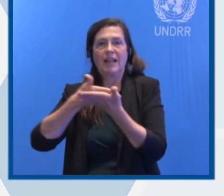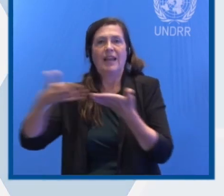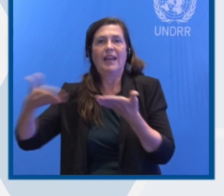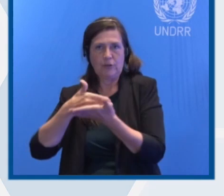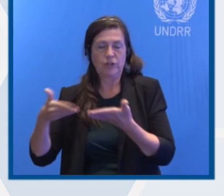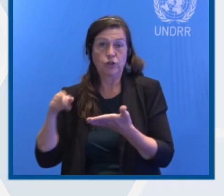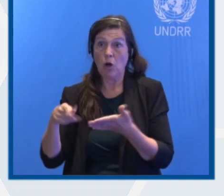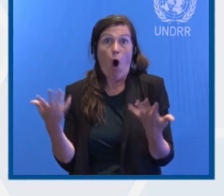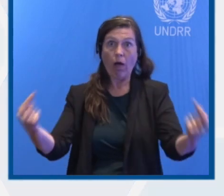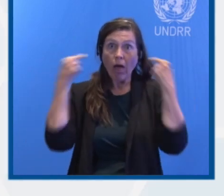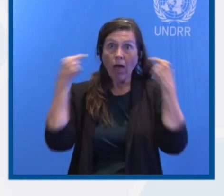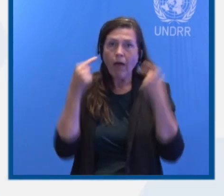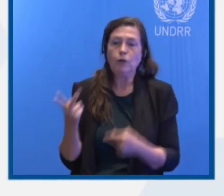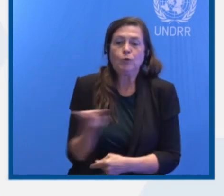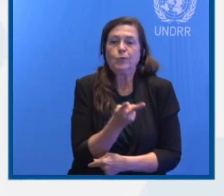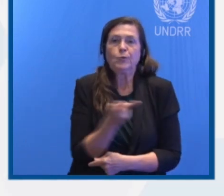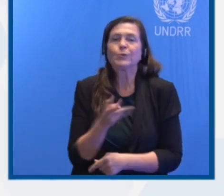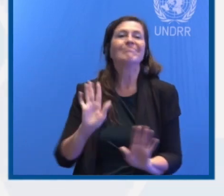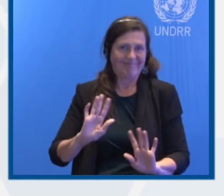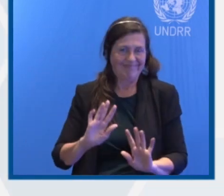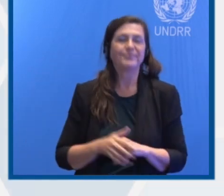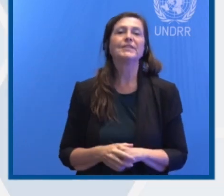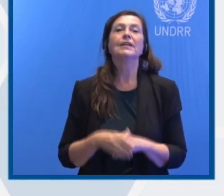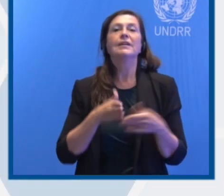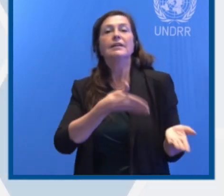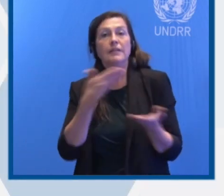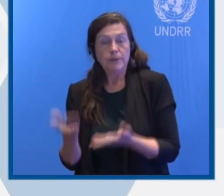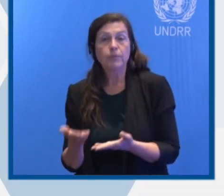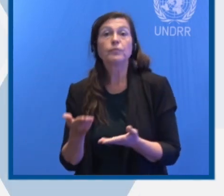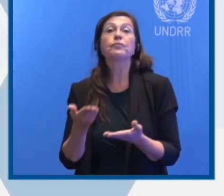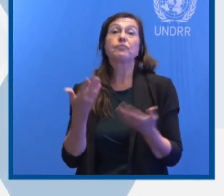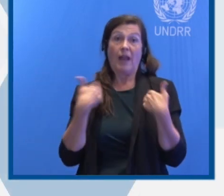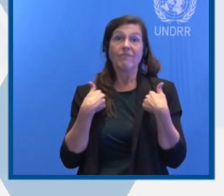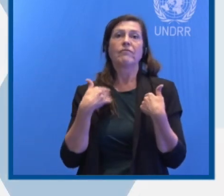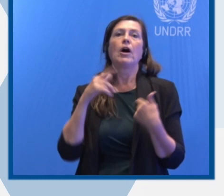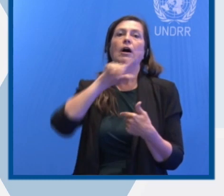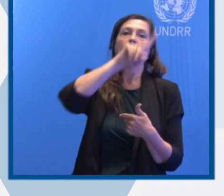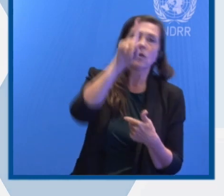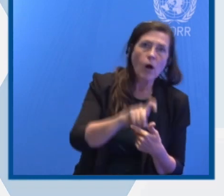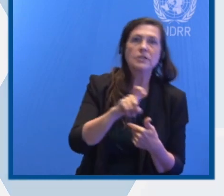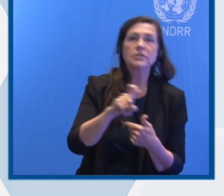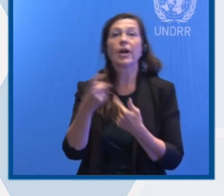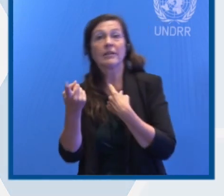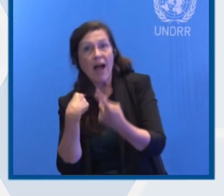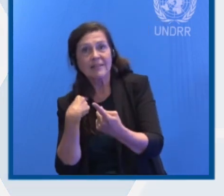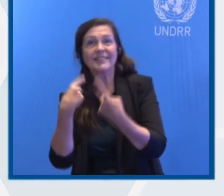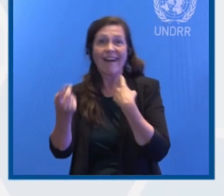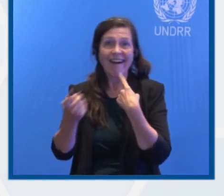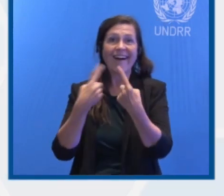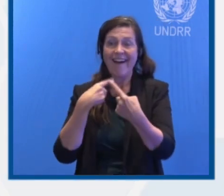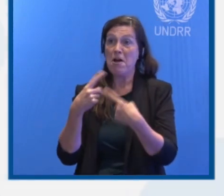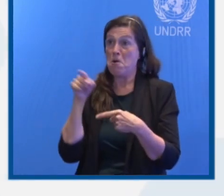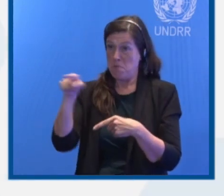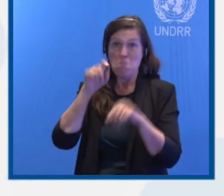that explains how to do this. We will have a question and answer session where we'll use, like